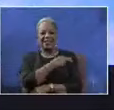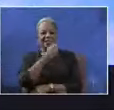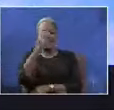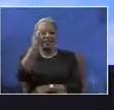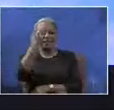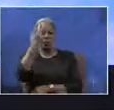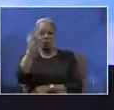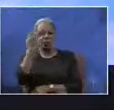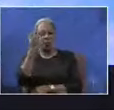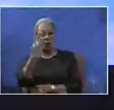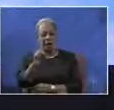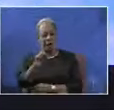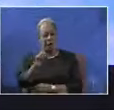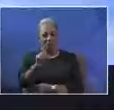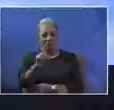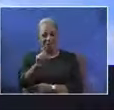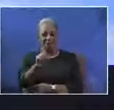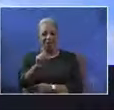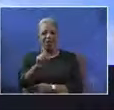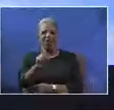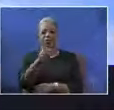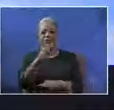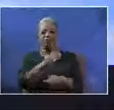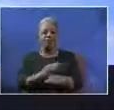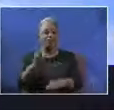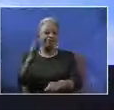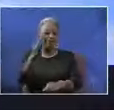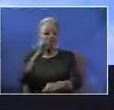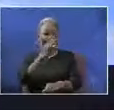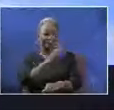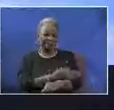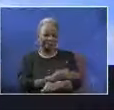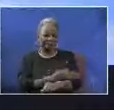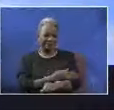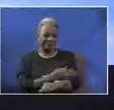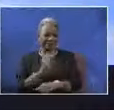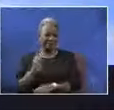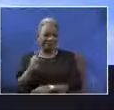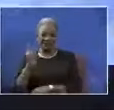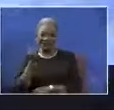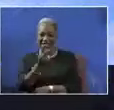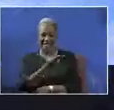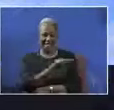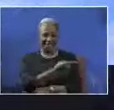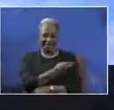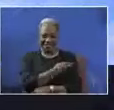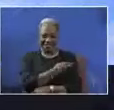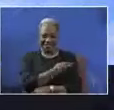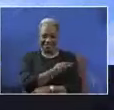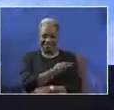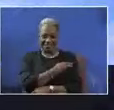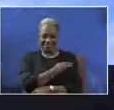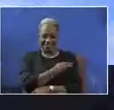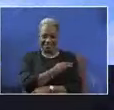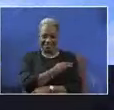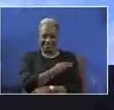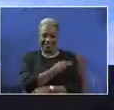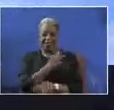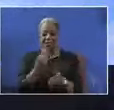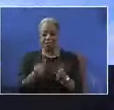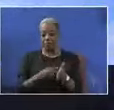your enemies are trying to punish you, they're not trying to punish you to improve you. They're punishing you to wipe you